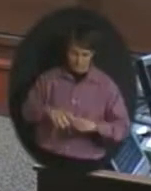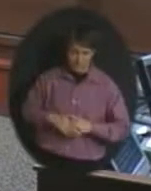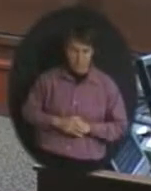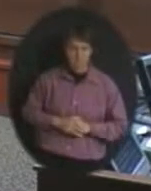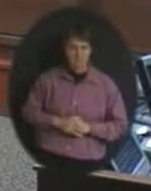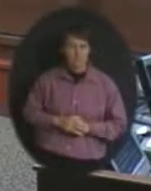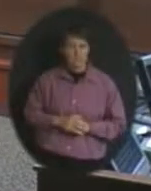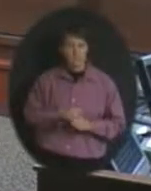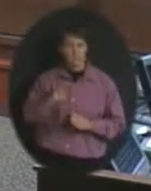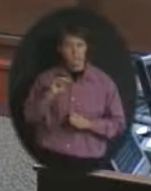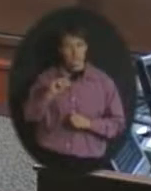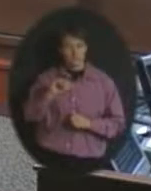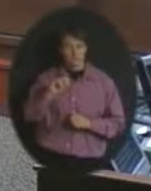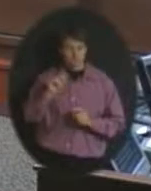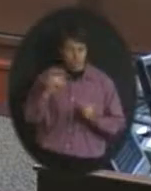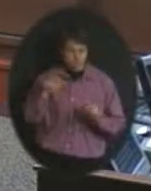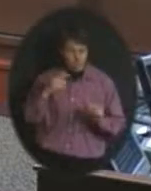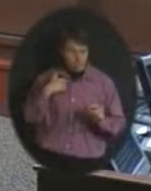Motion carries.